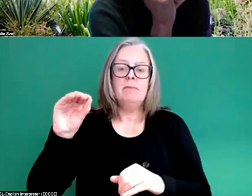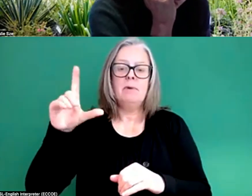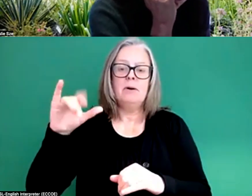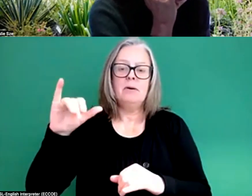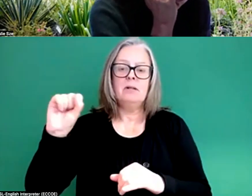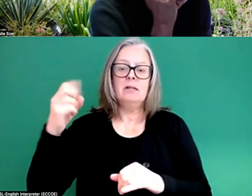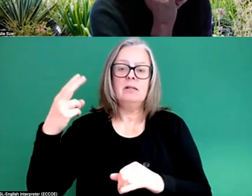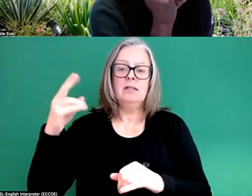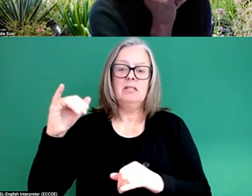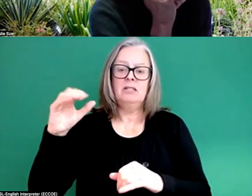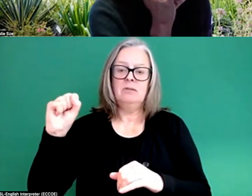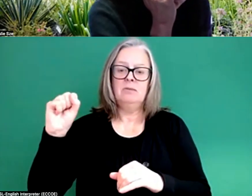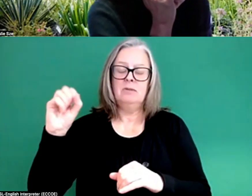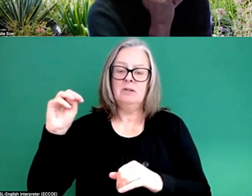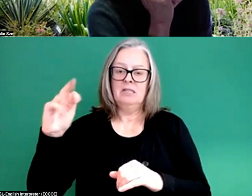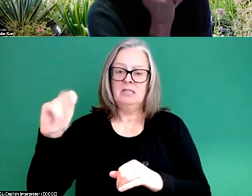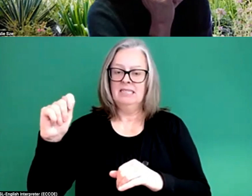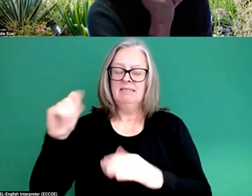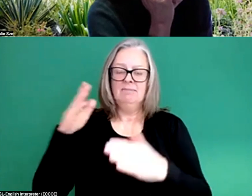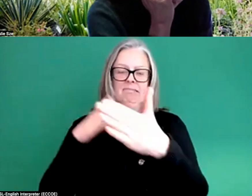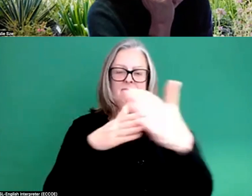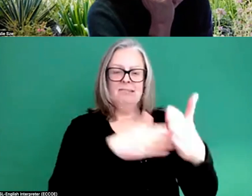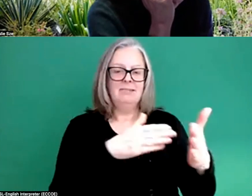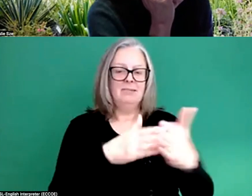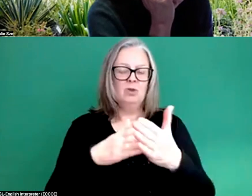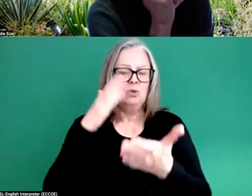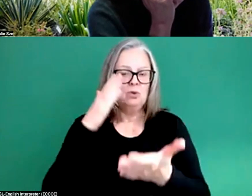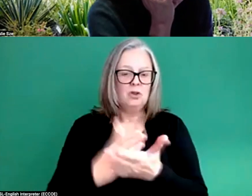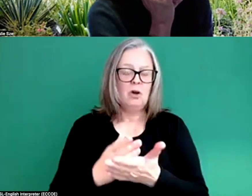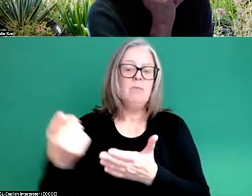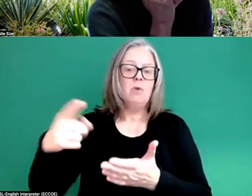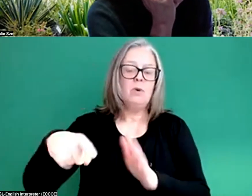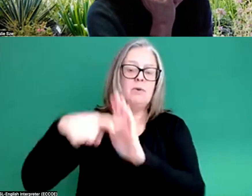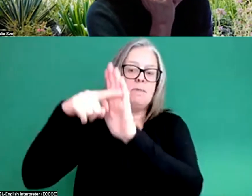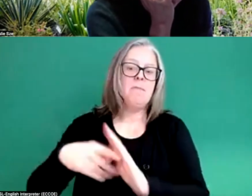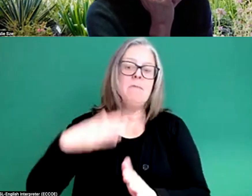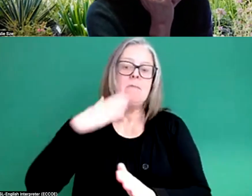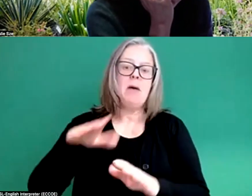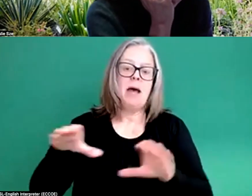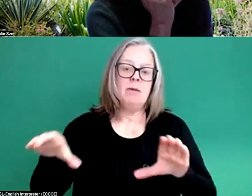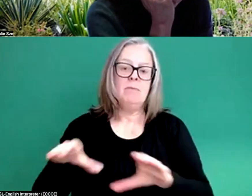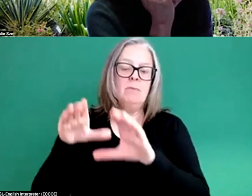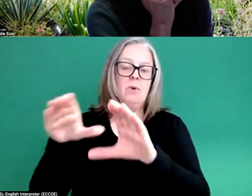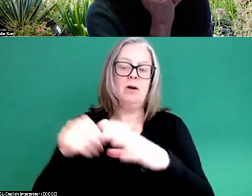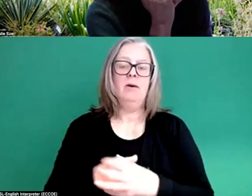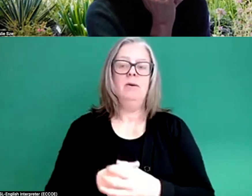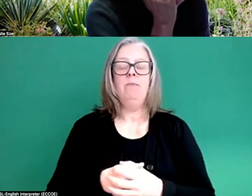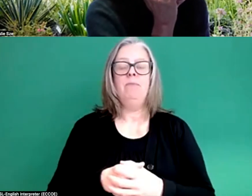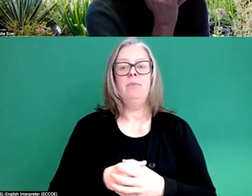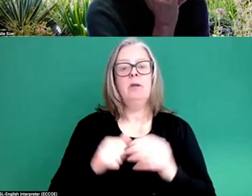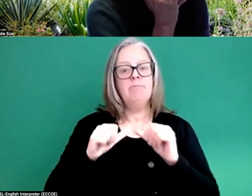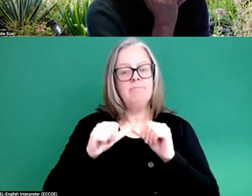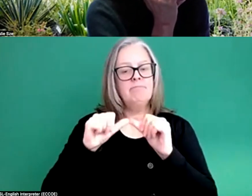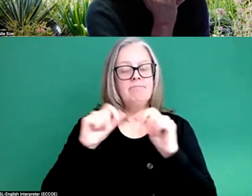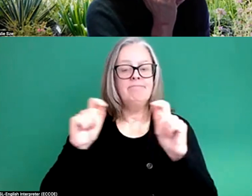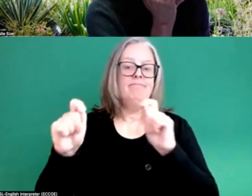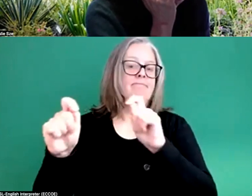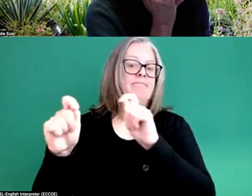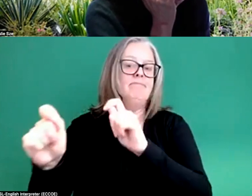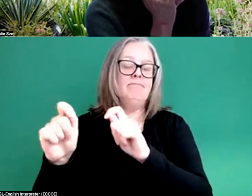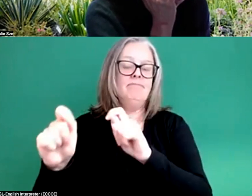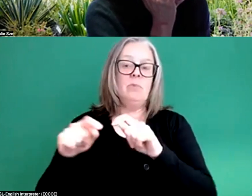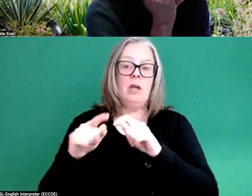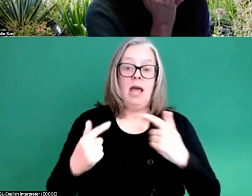justice as a life and practice, not an end point or a future goal, that the ways in which we live is